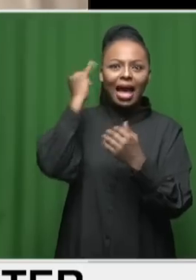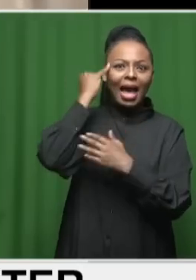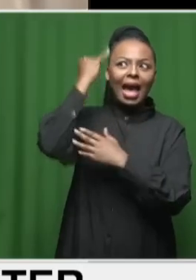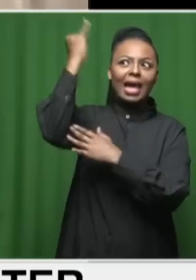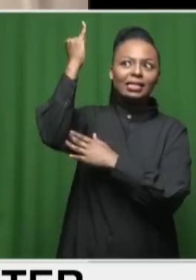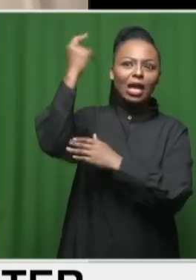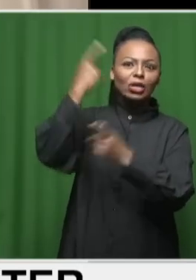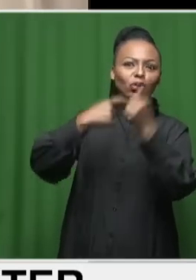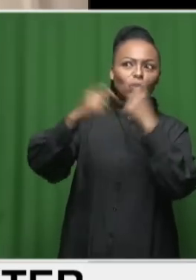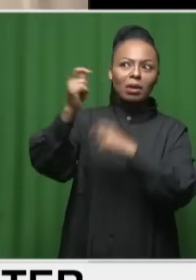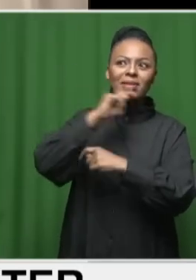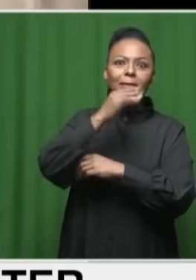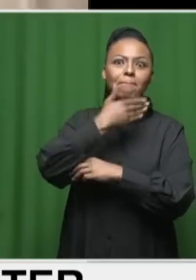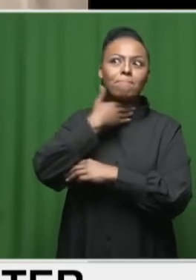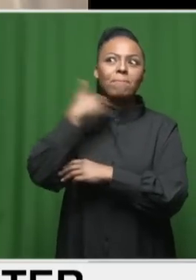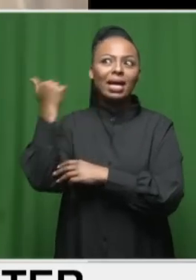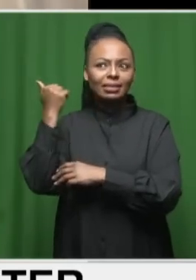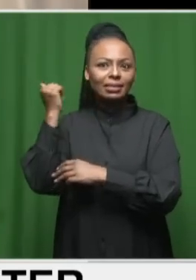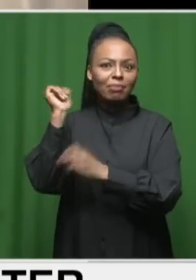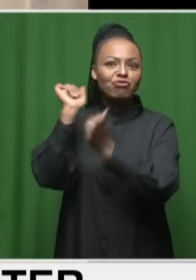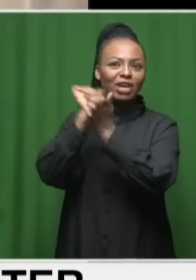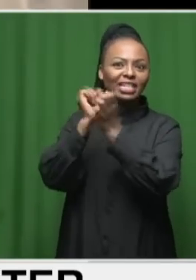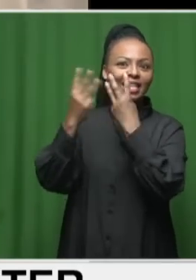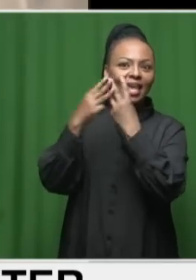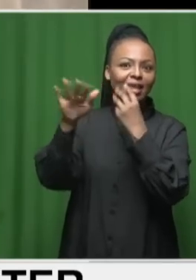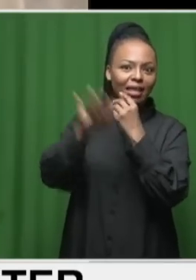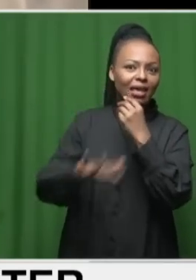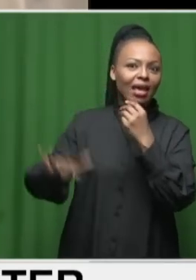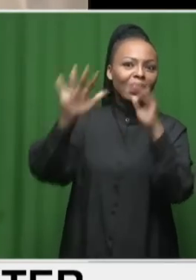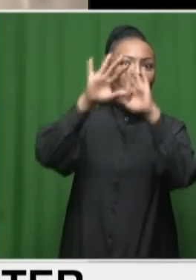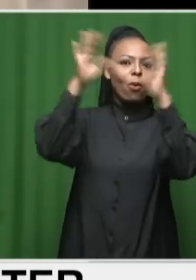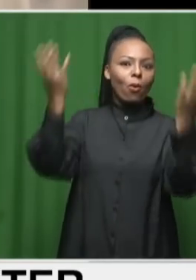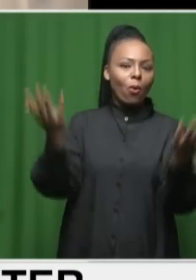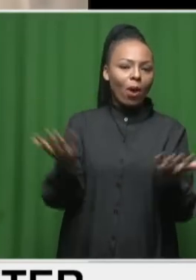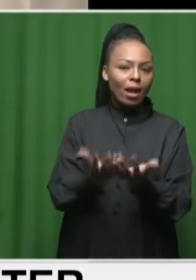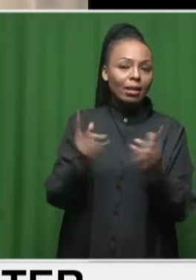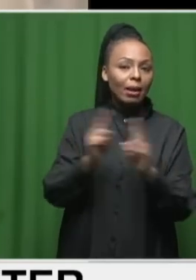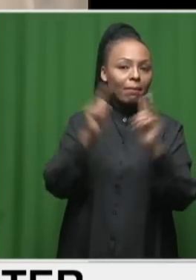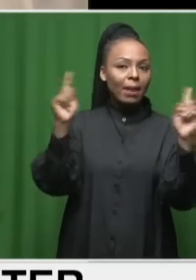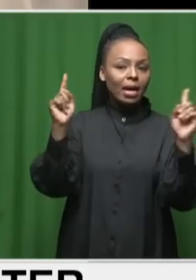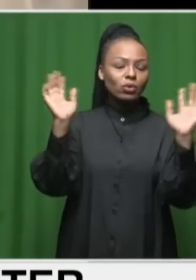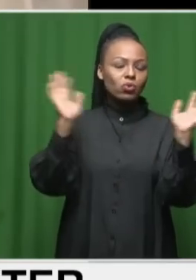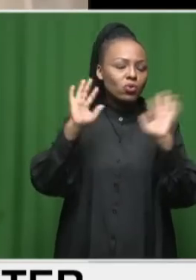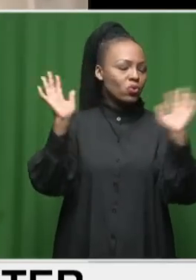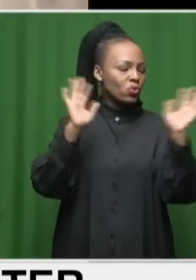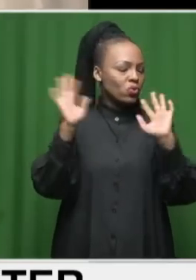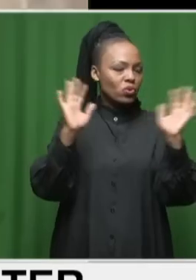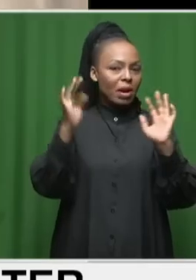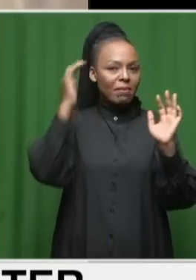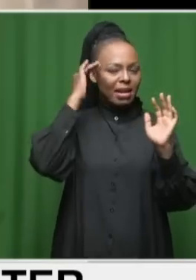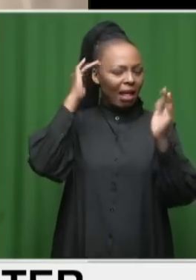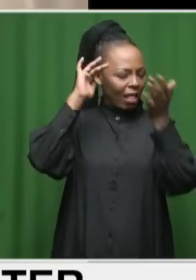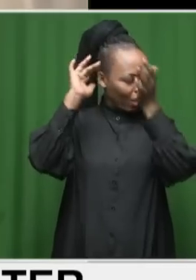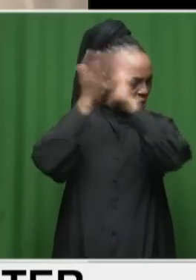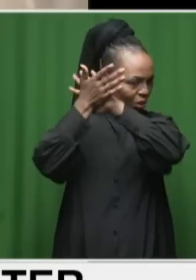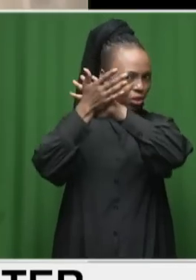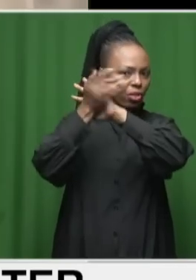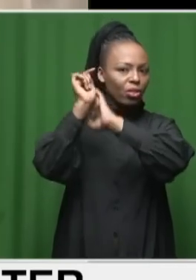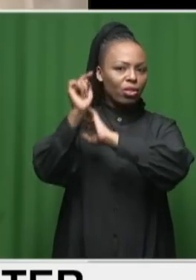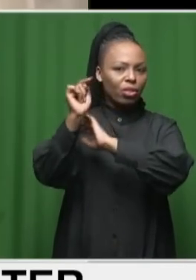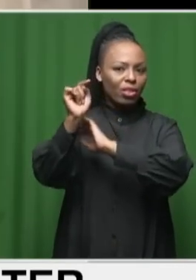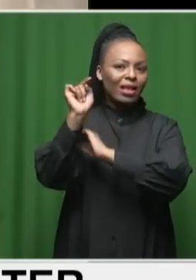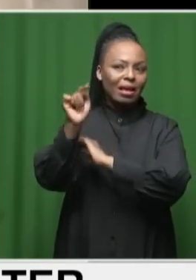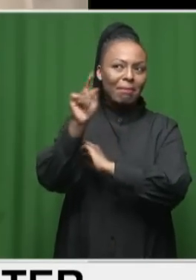the best prison in the world. What we have now is a concentration camp. That's what it is. There's no better